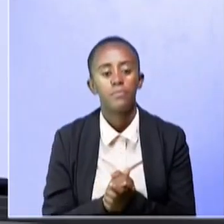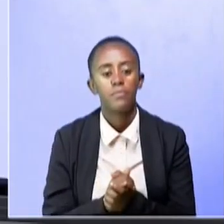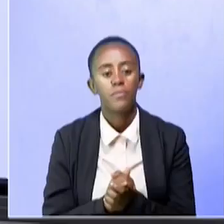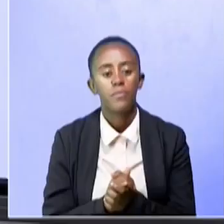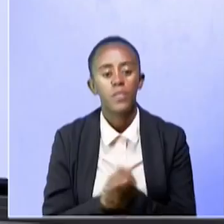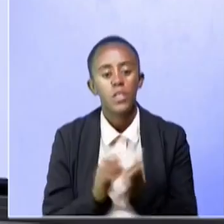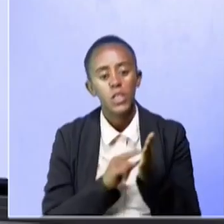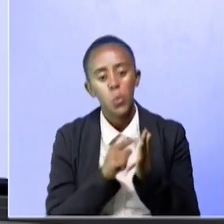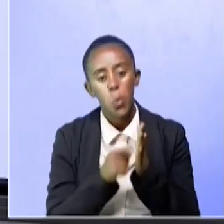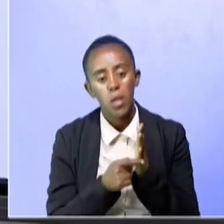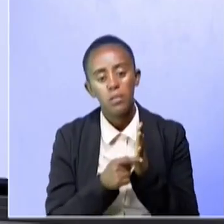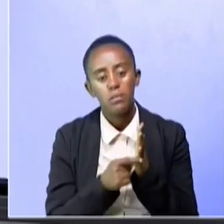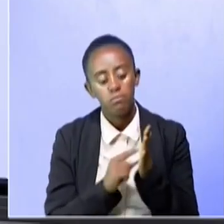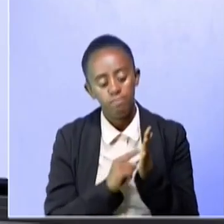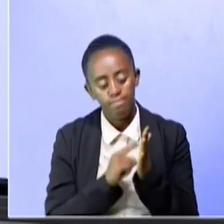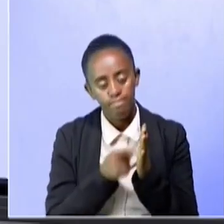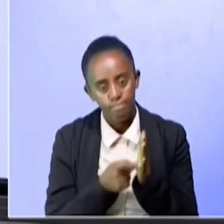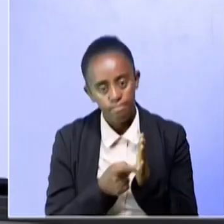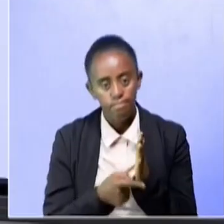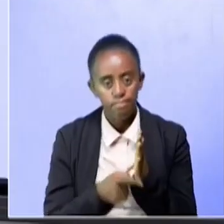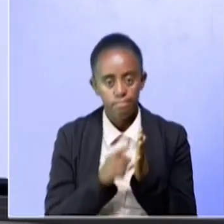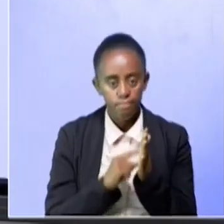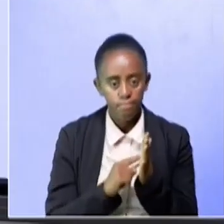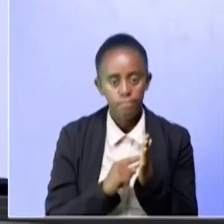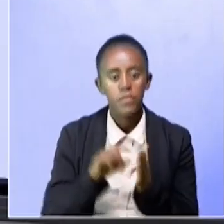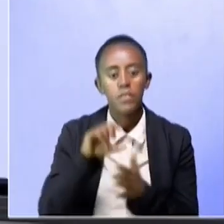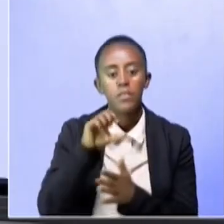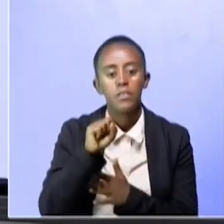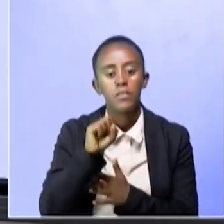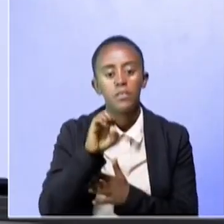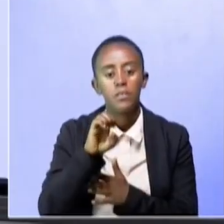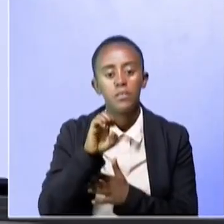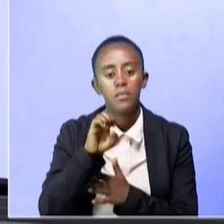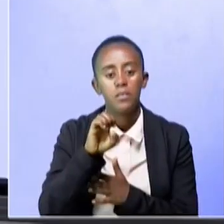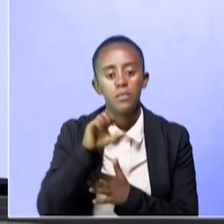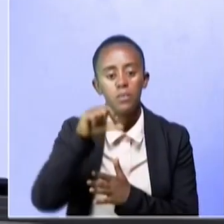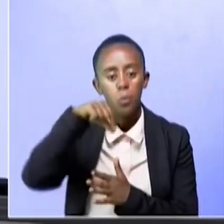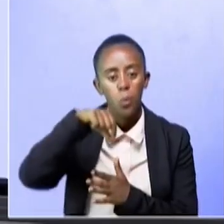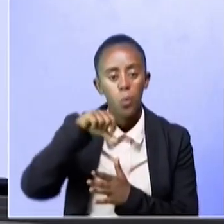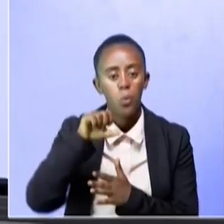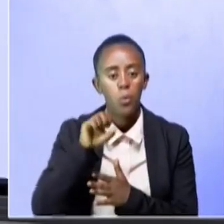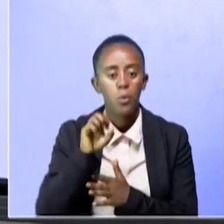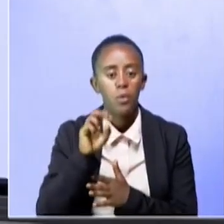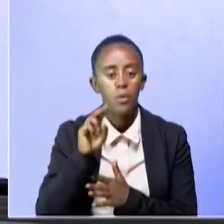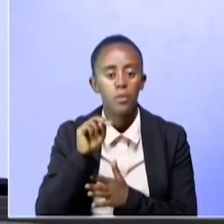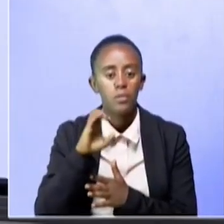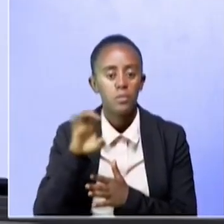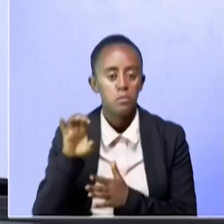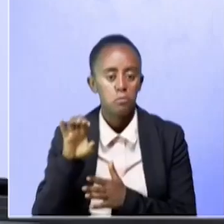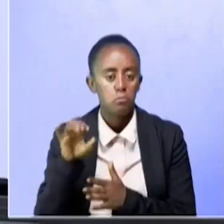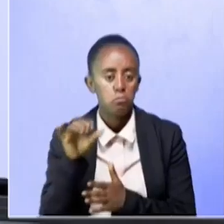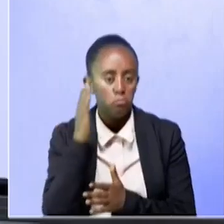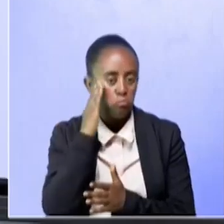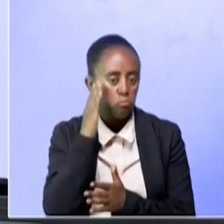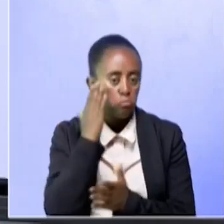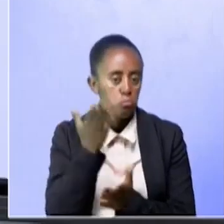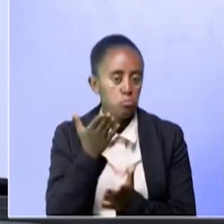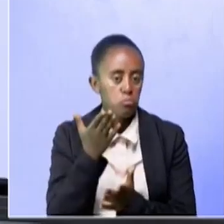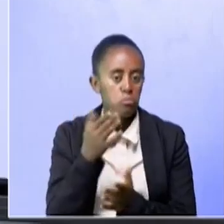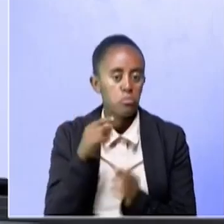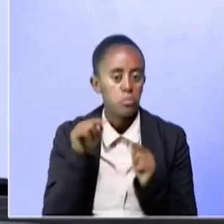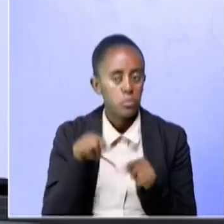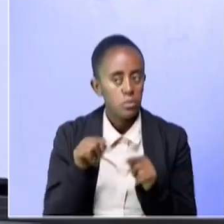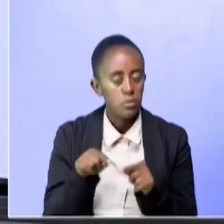Sequence. Good. Sequence is a common word in every context. Yeah, but regarding